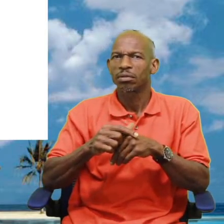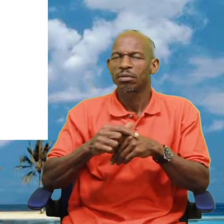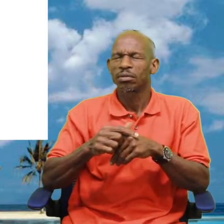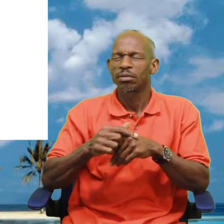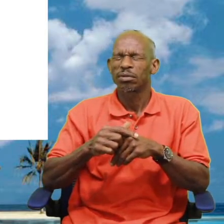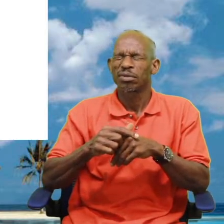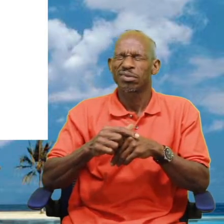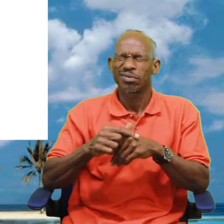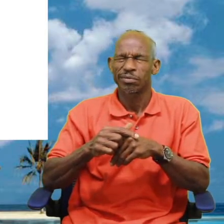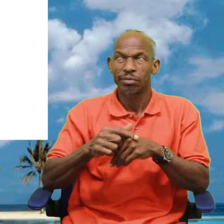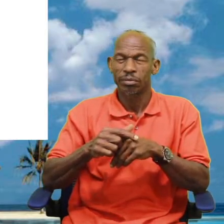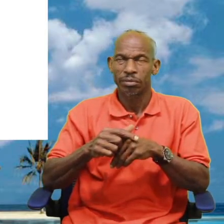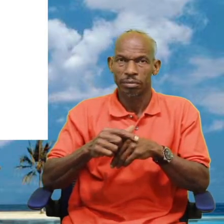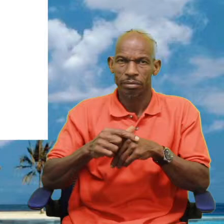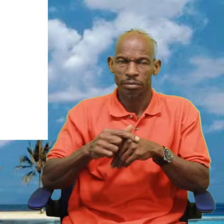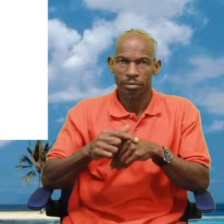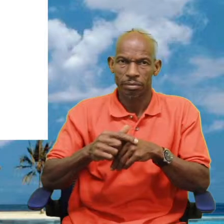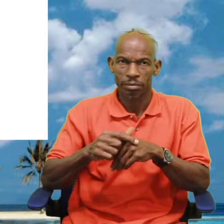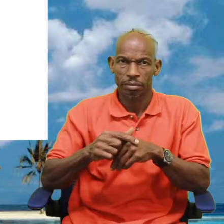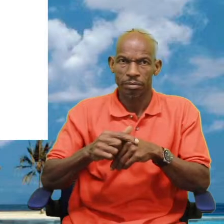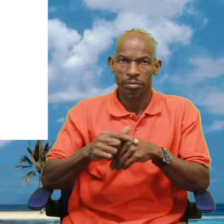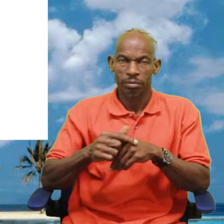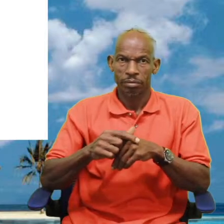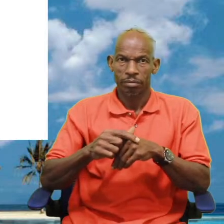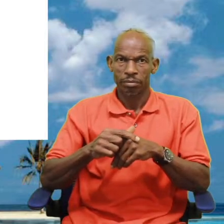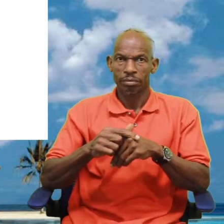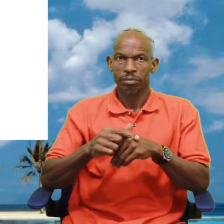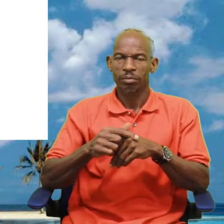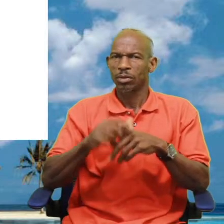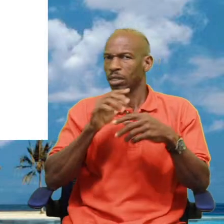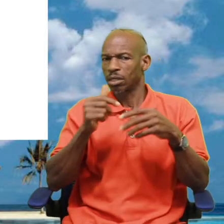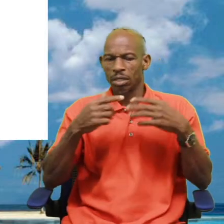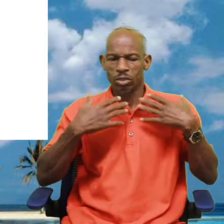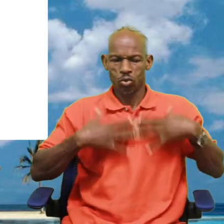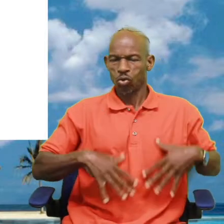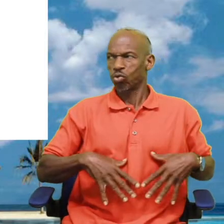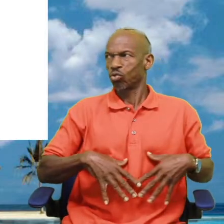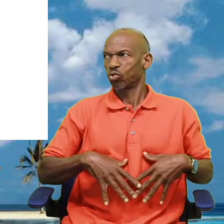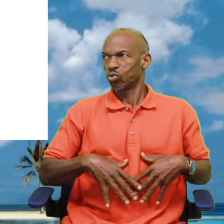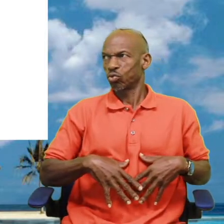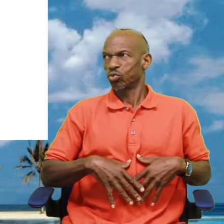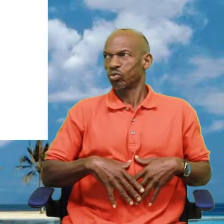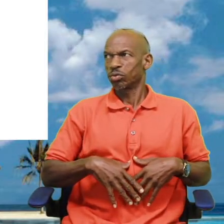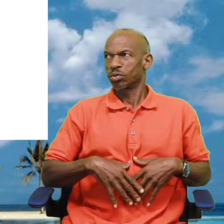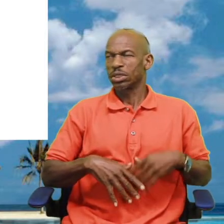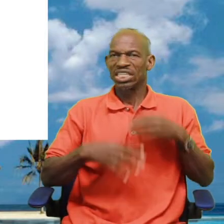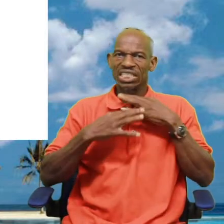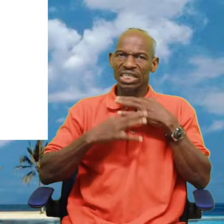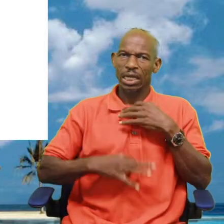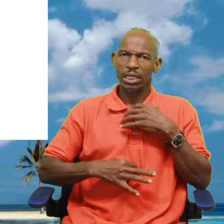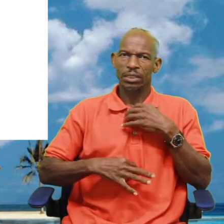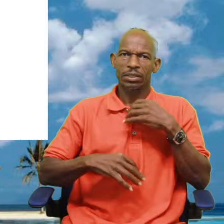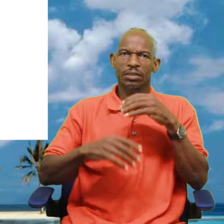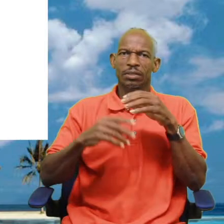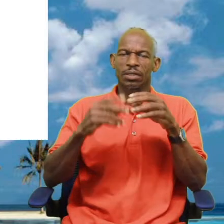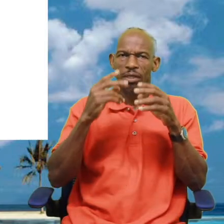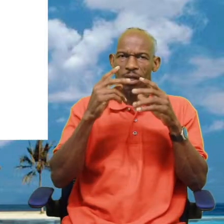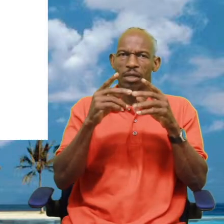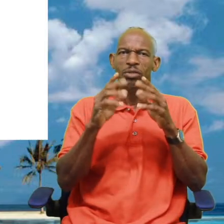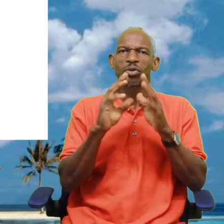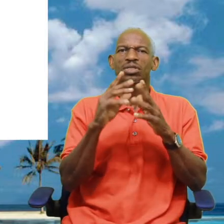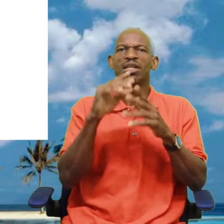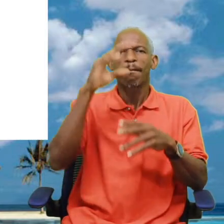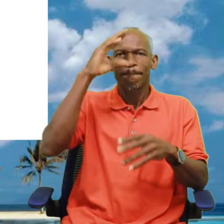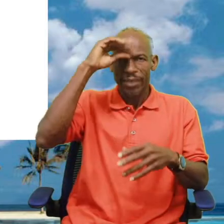Give me a word to talk about. Don't tell me about his clothes and thing. We're not talking about his clothes. That's another. We're looking just at the person.